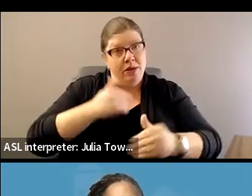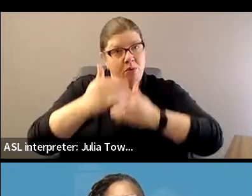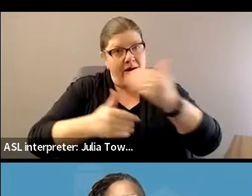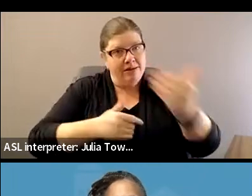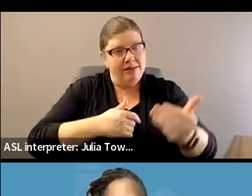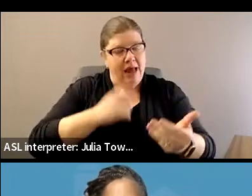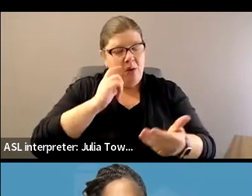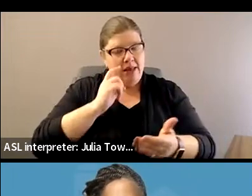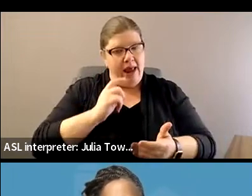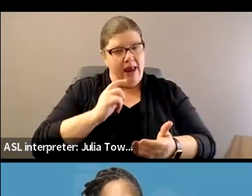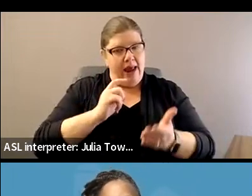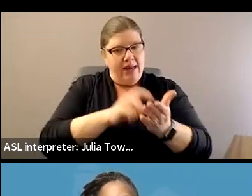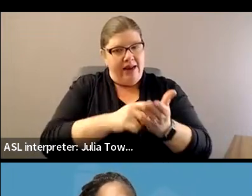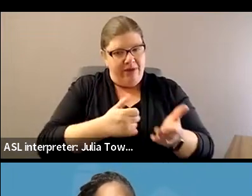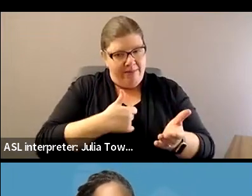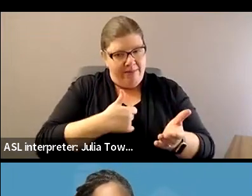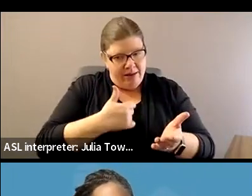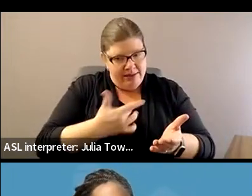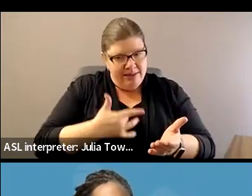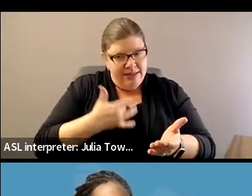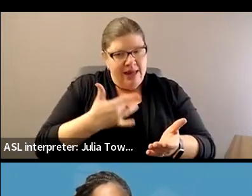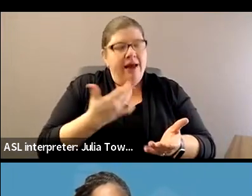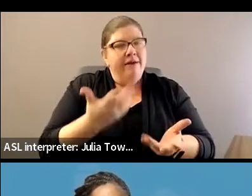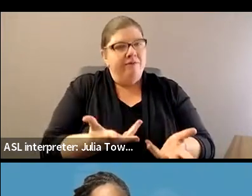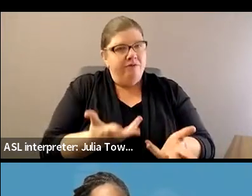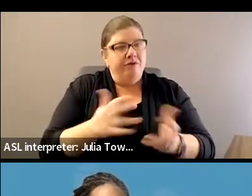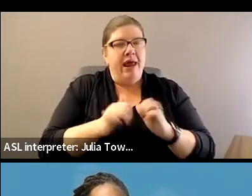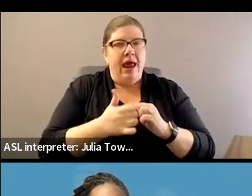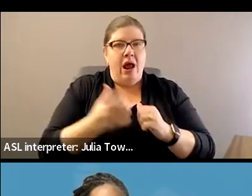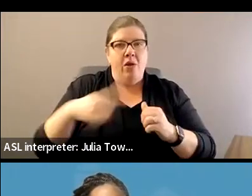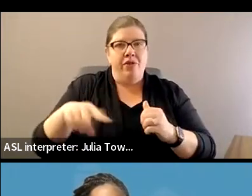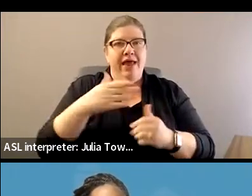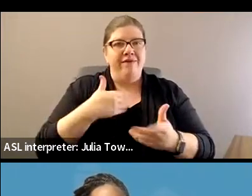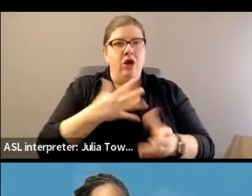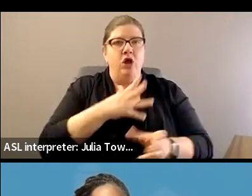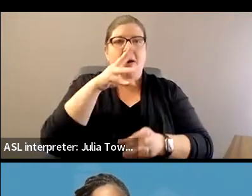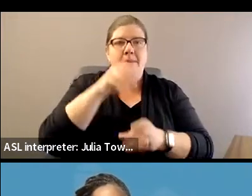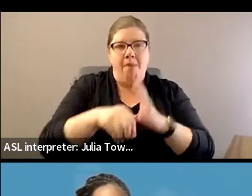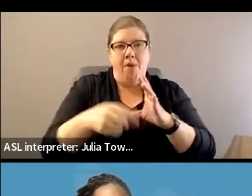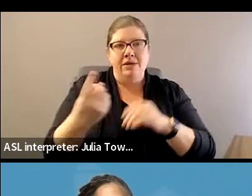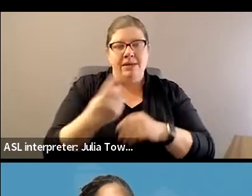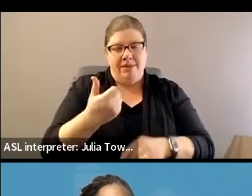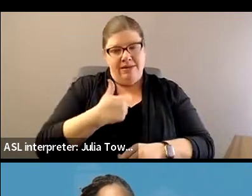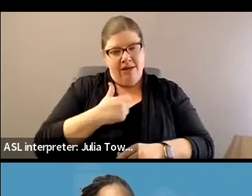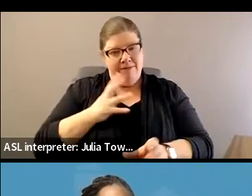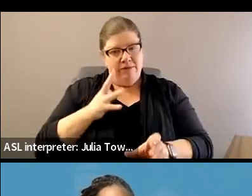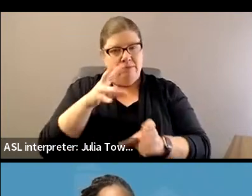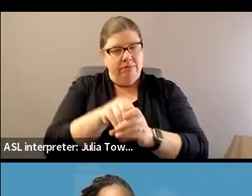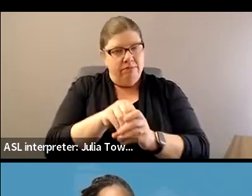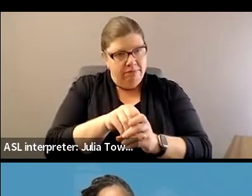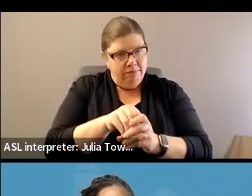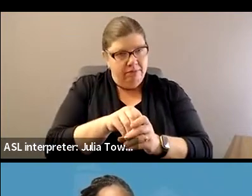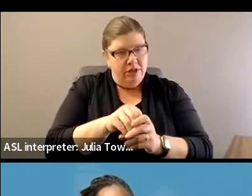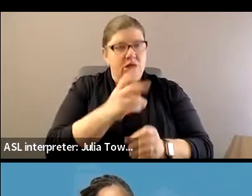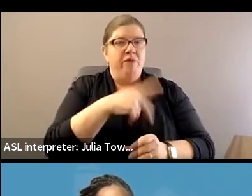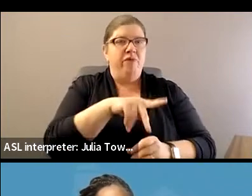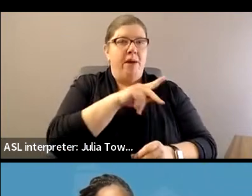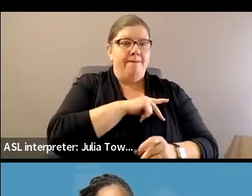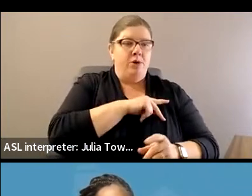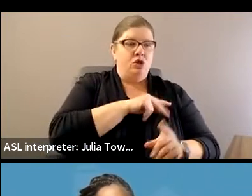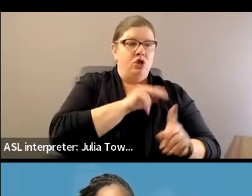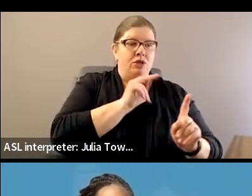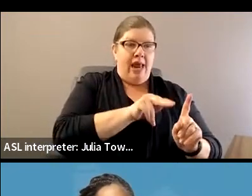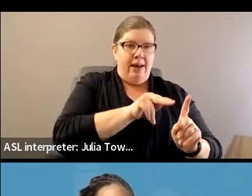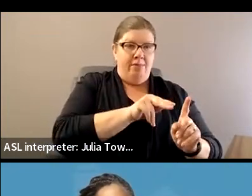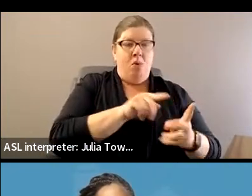through that, how they feel about themselves and how they feel that they're a part of something themselves. So how are we looking at it from a personal standpoint as well